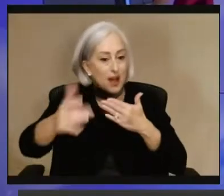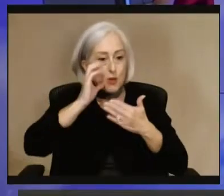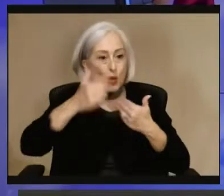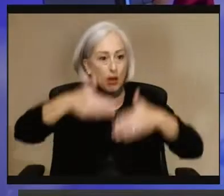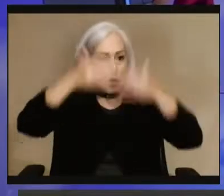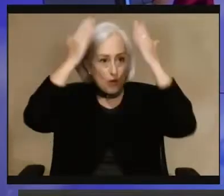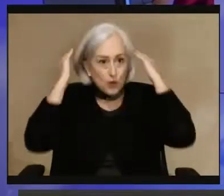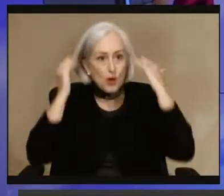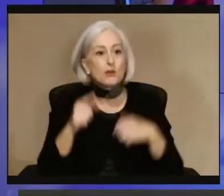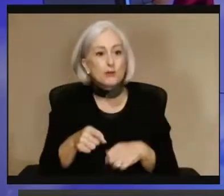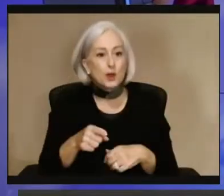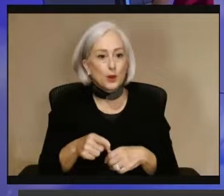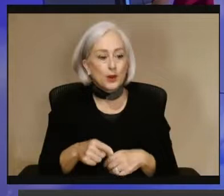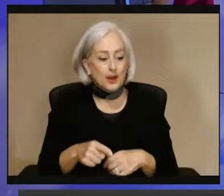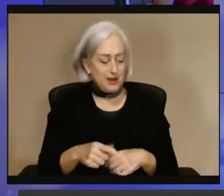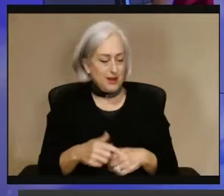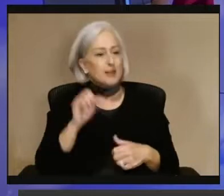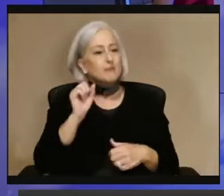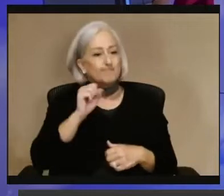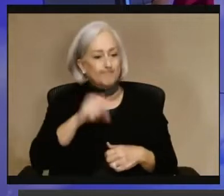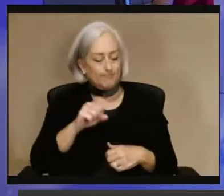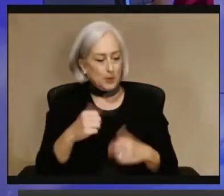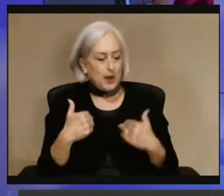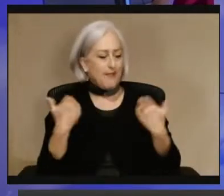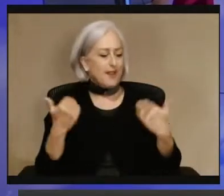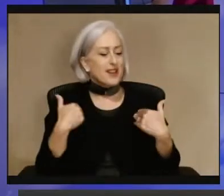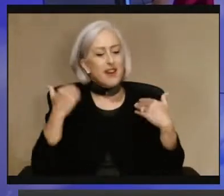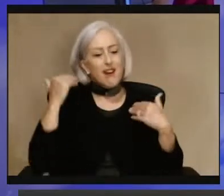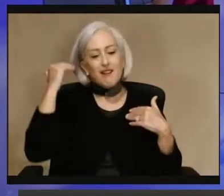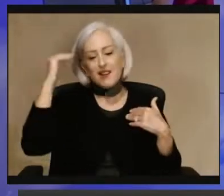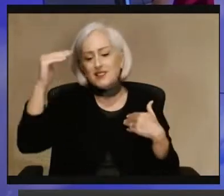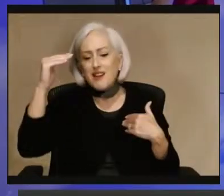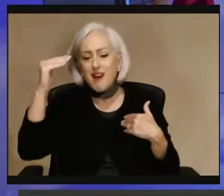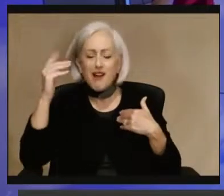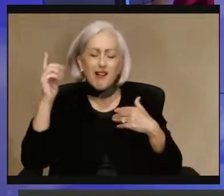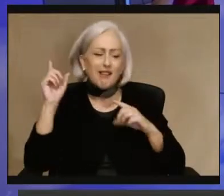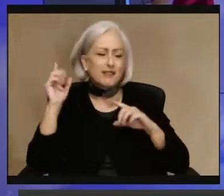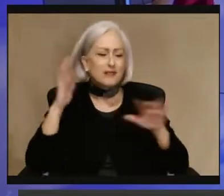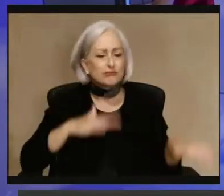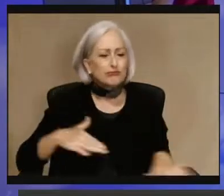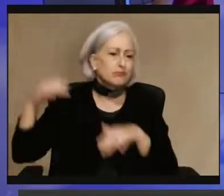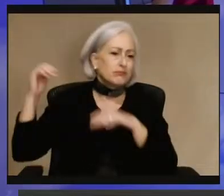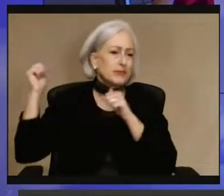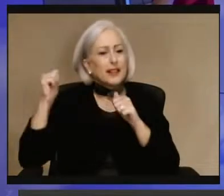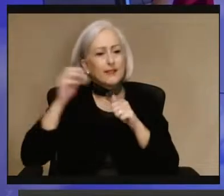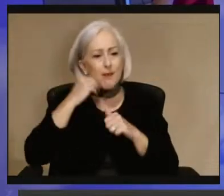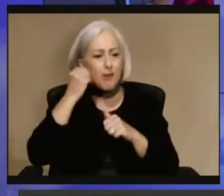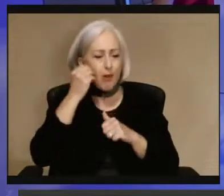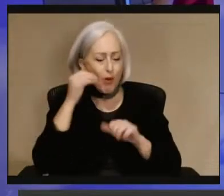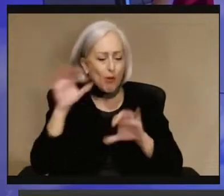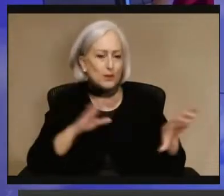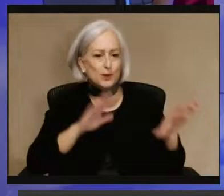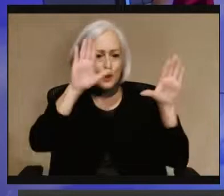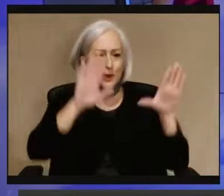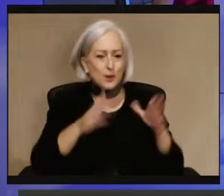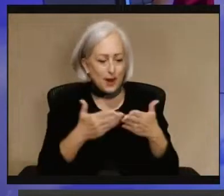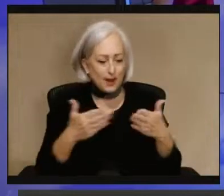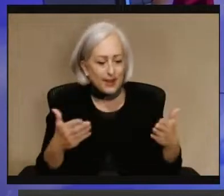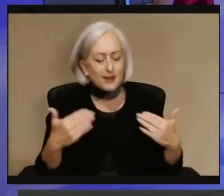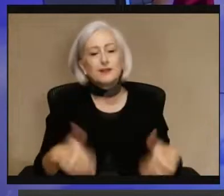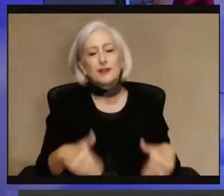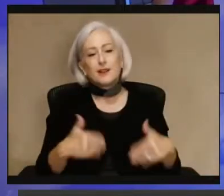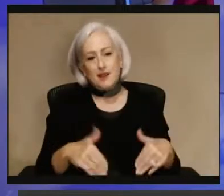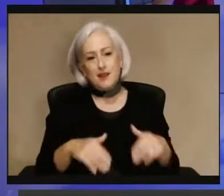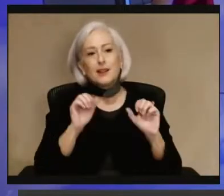this nice package of this a young adult going off and doing great things. And you're right, it's very confusing because it's what we don't